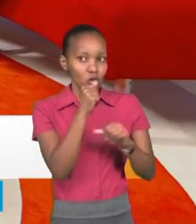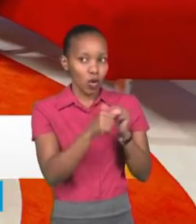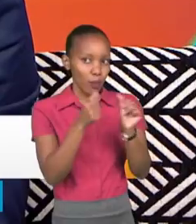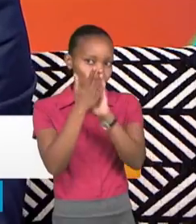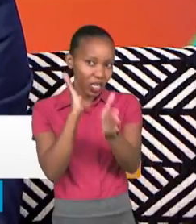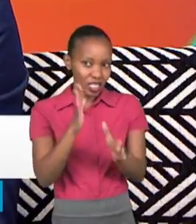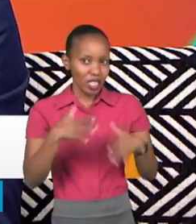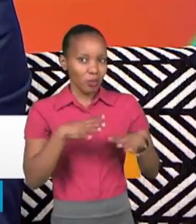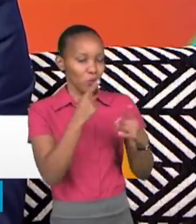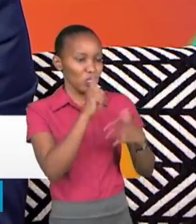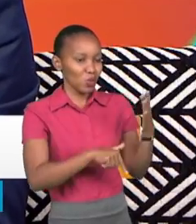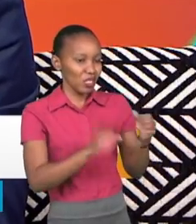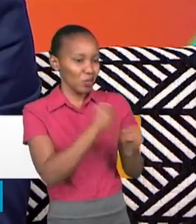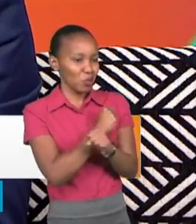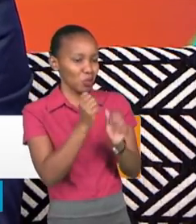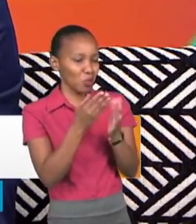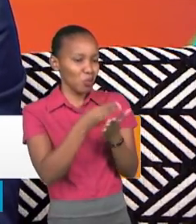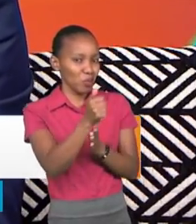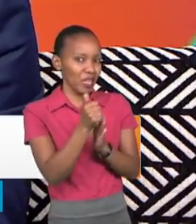Guys said, these guys won't even buy a bus.